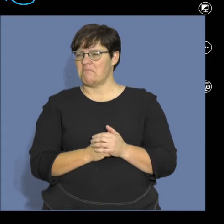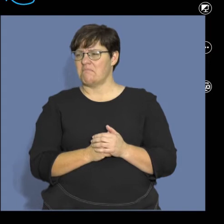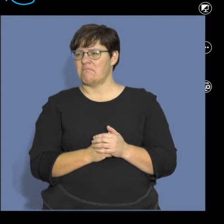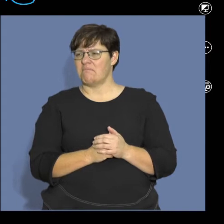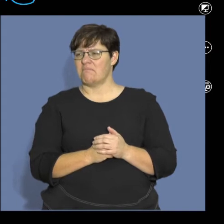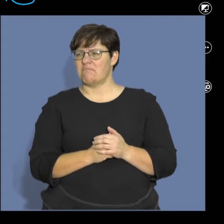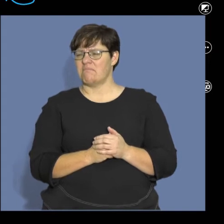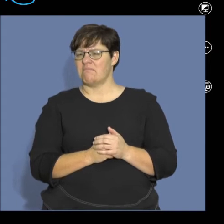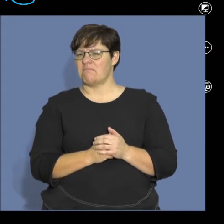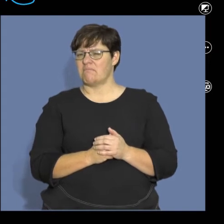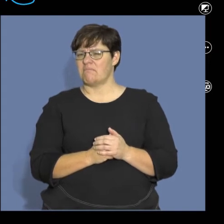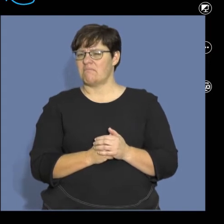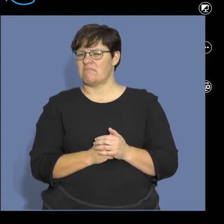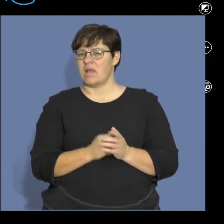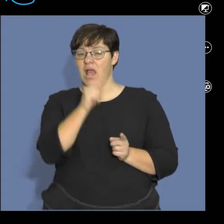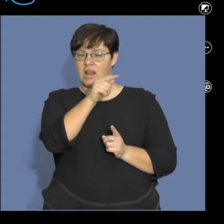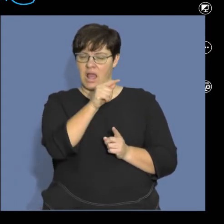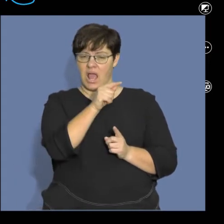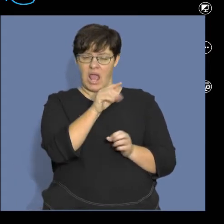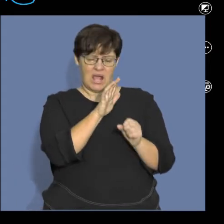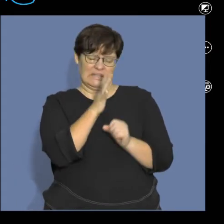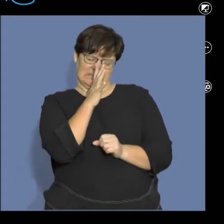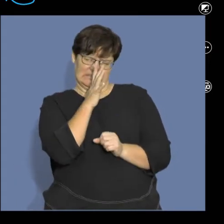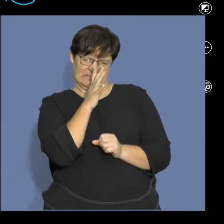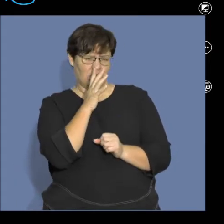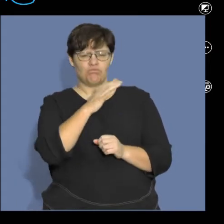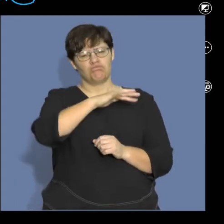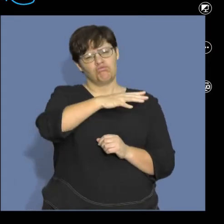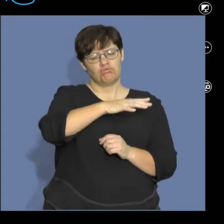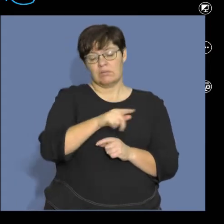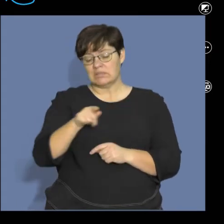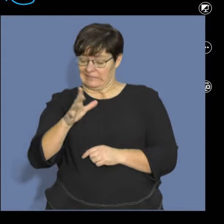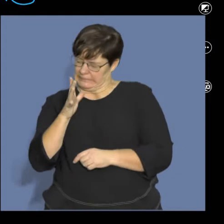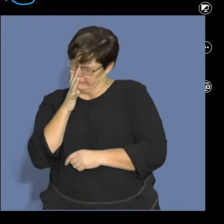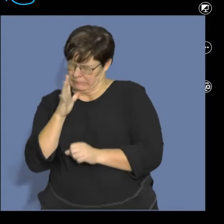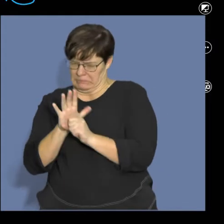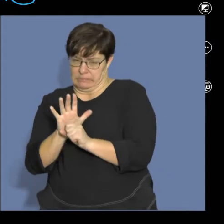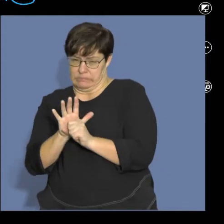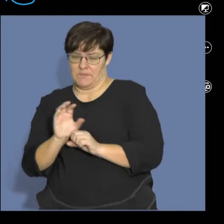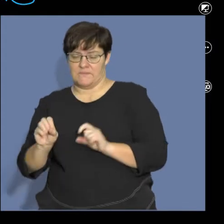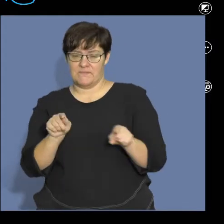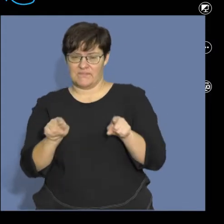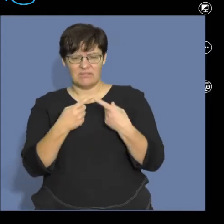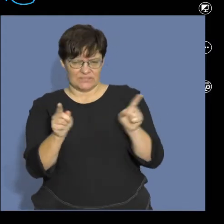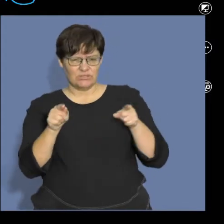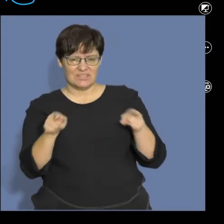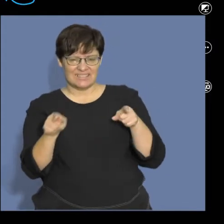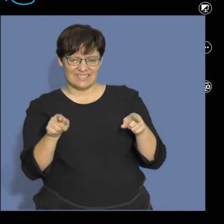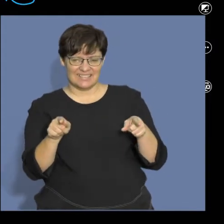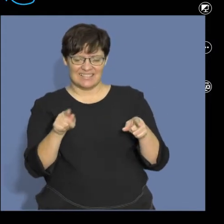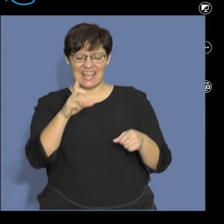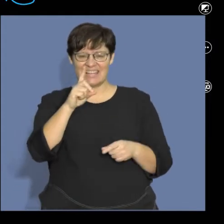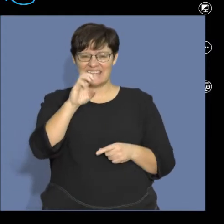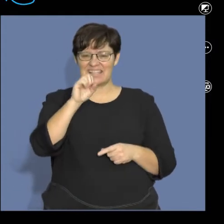that something is less dense and something else is more dense. Right?